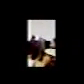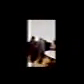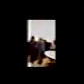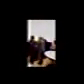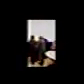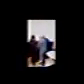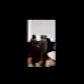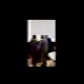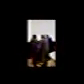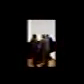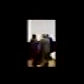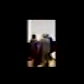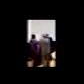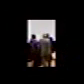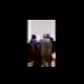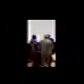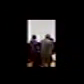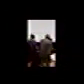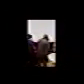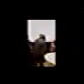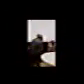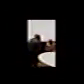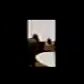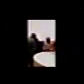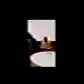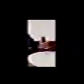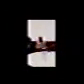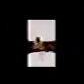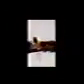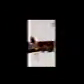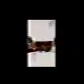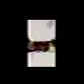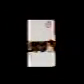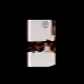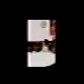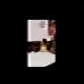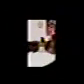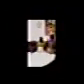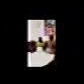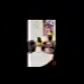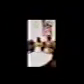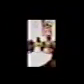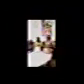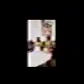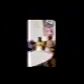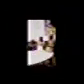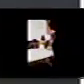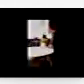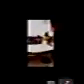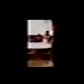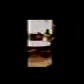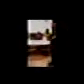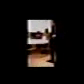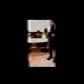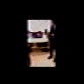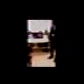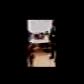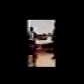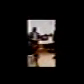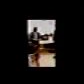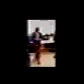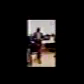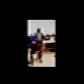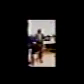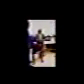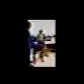to everybody. Lord, I pray that the mighty power of God in an explosive manner, dynamic manner, will